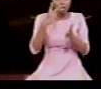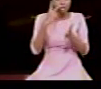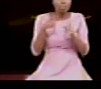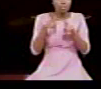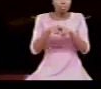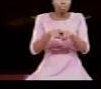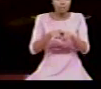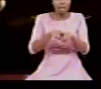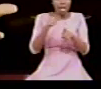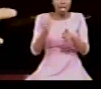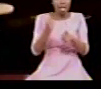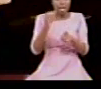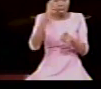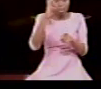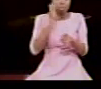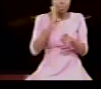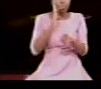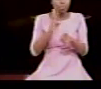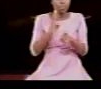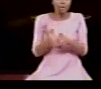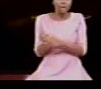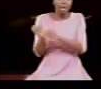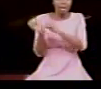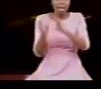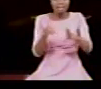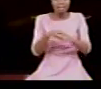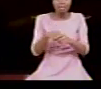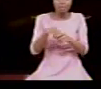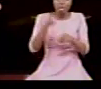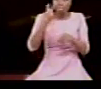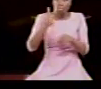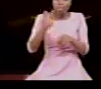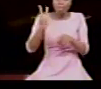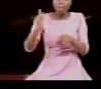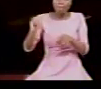widow casting in thither